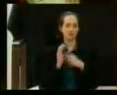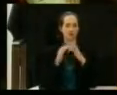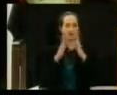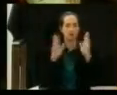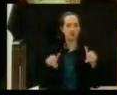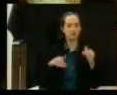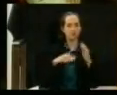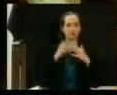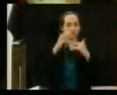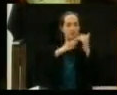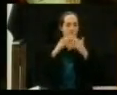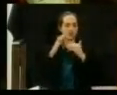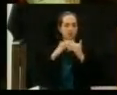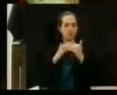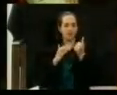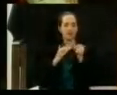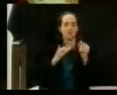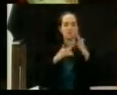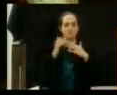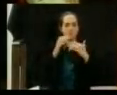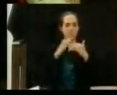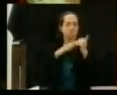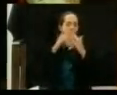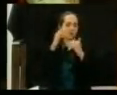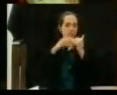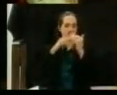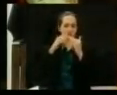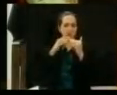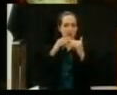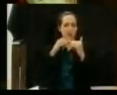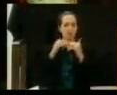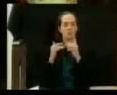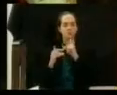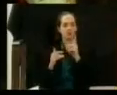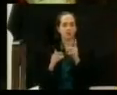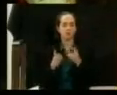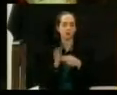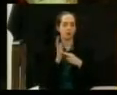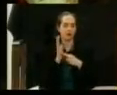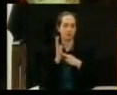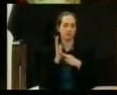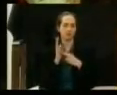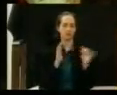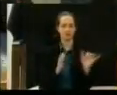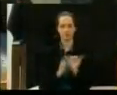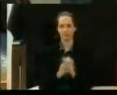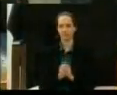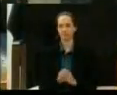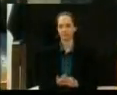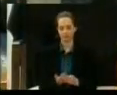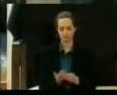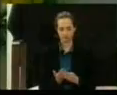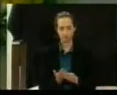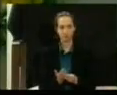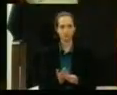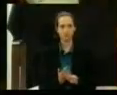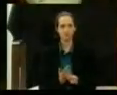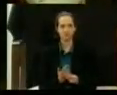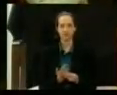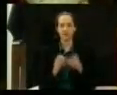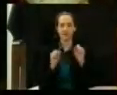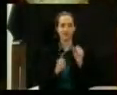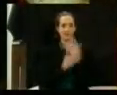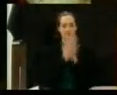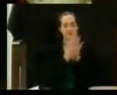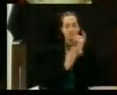floodplain. So the functional requirements remain the same. Okay, I guess it can be confusing, I understand.